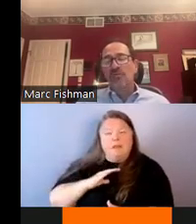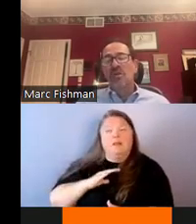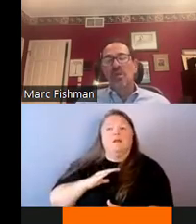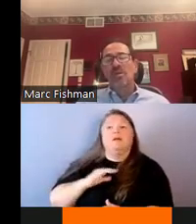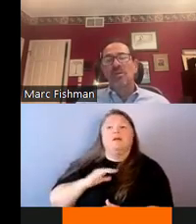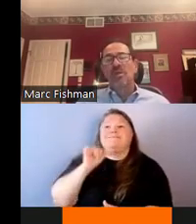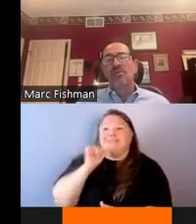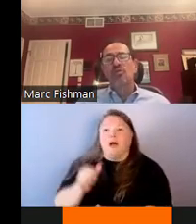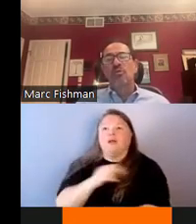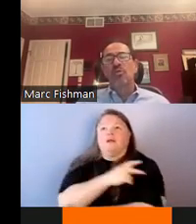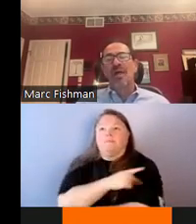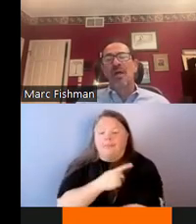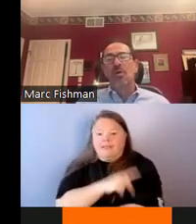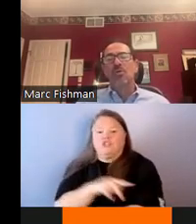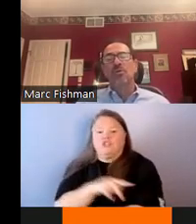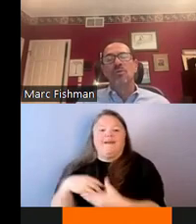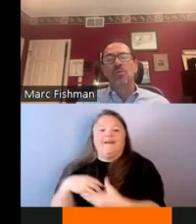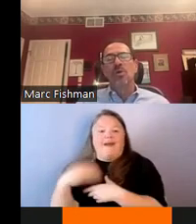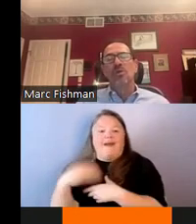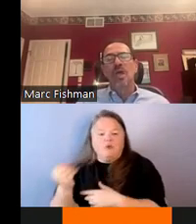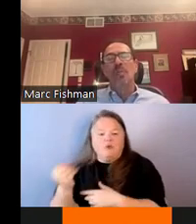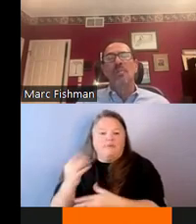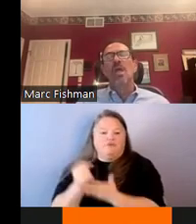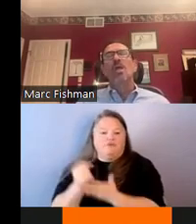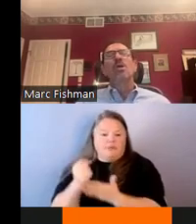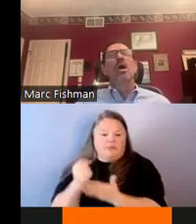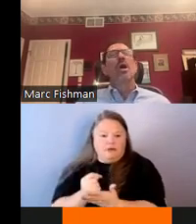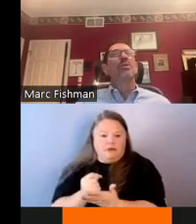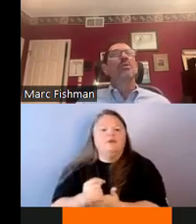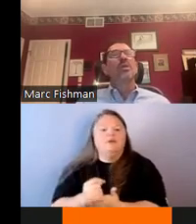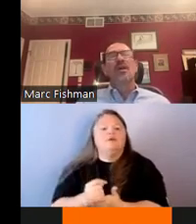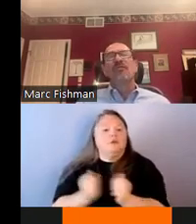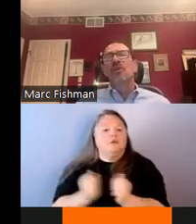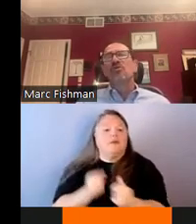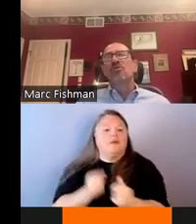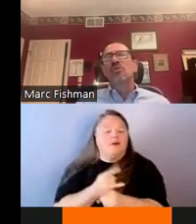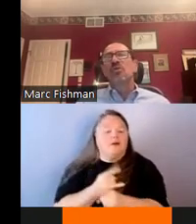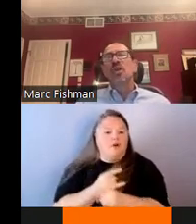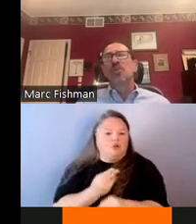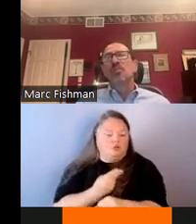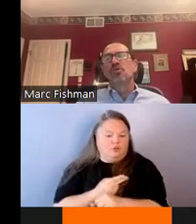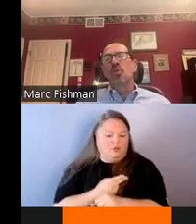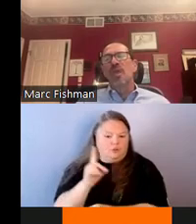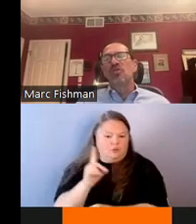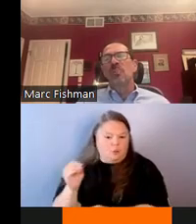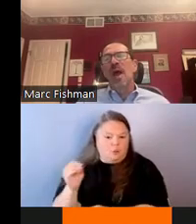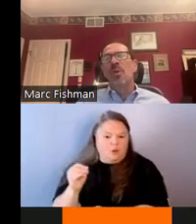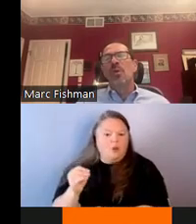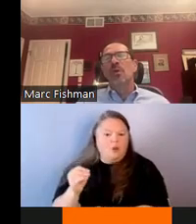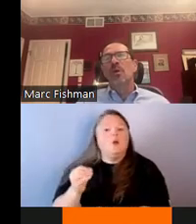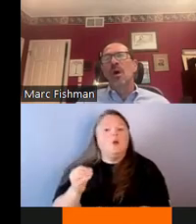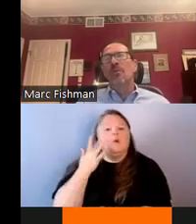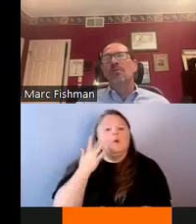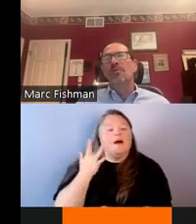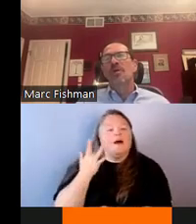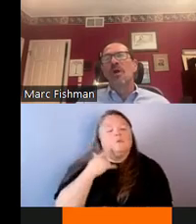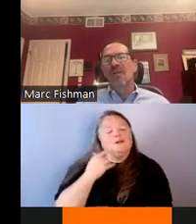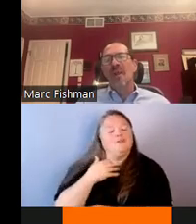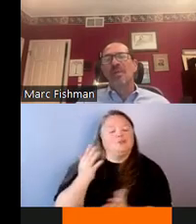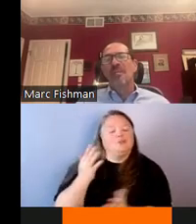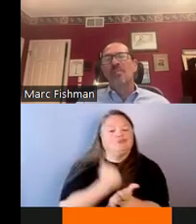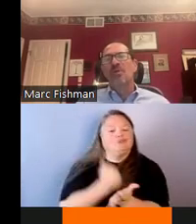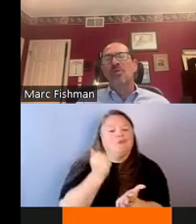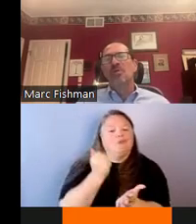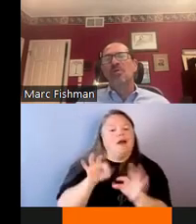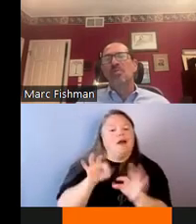non-patients, out of treatment individuals with alcohol use disorder, to help leverage the persuasive power of